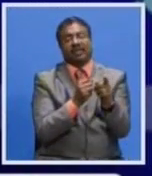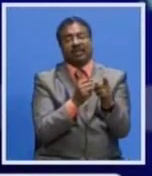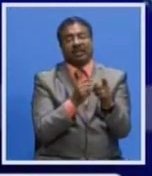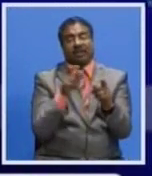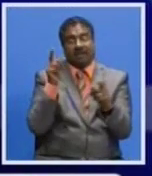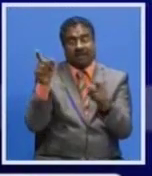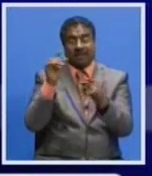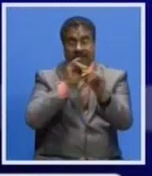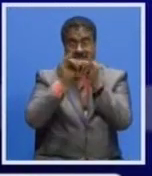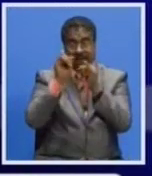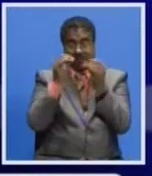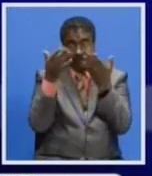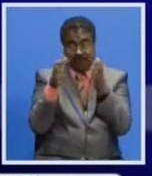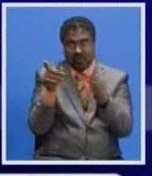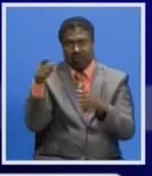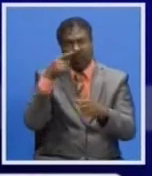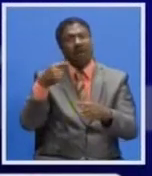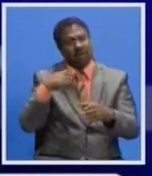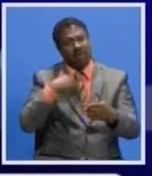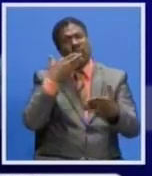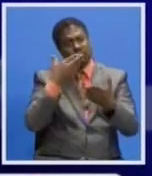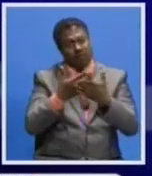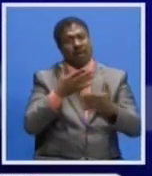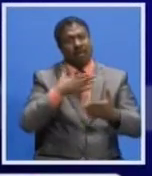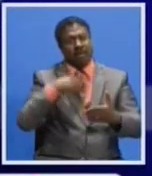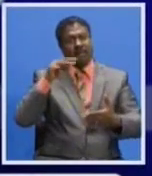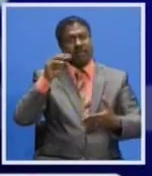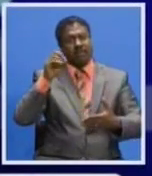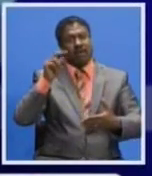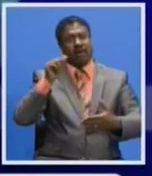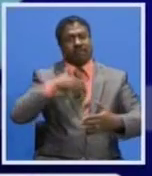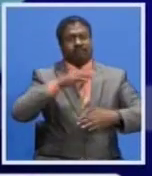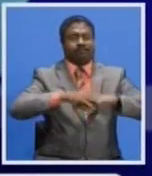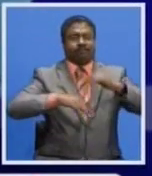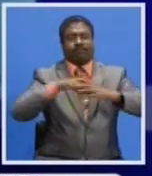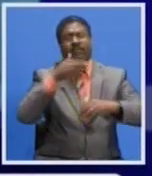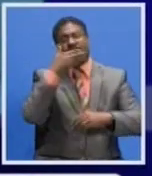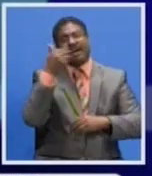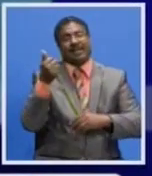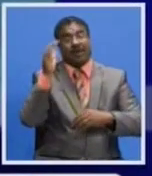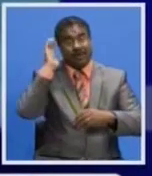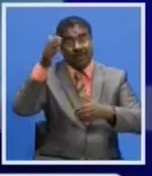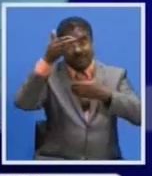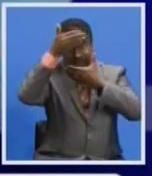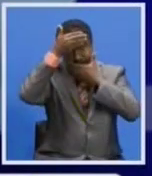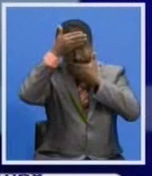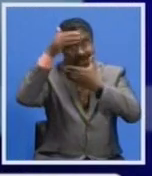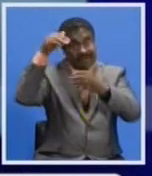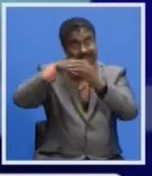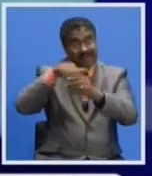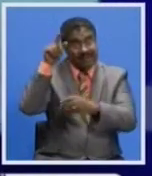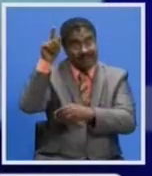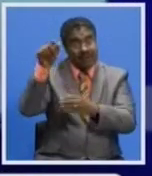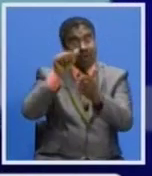from Belgium that the results are a morale booster ahead of the All Africa Games to be held in Morocco from August 19th